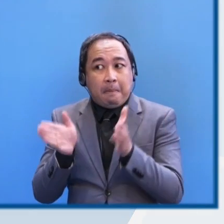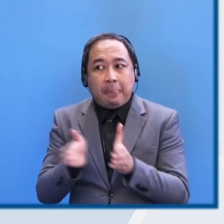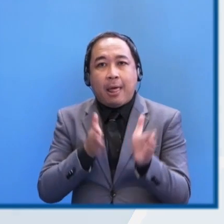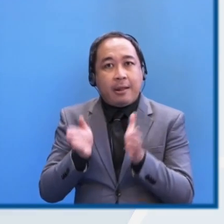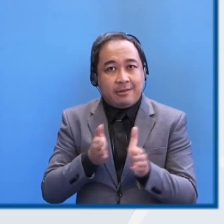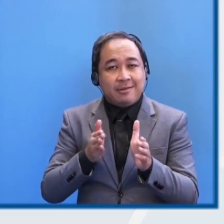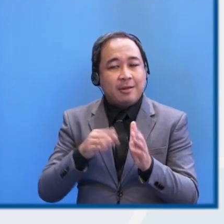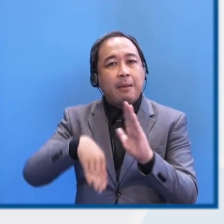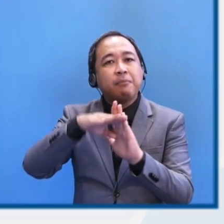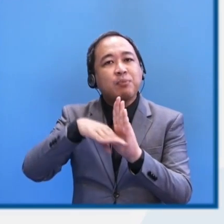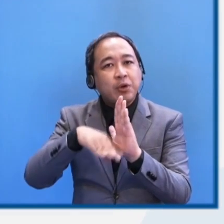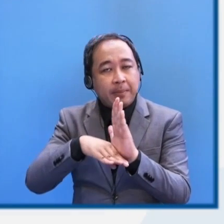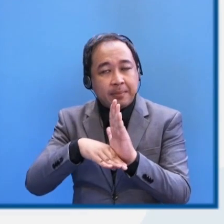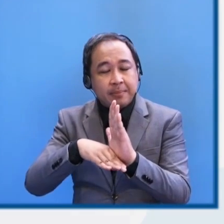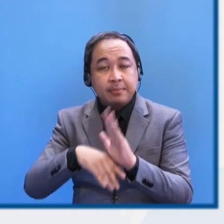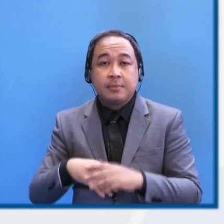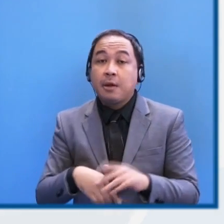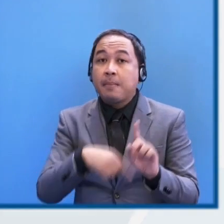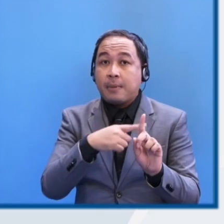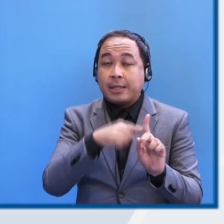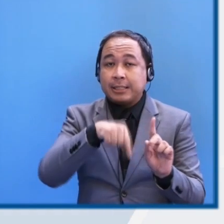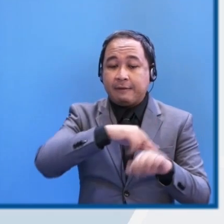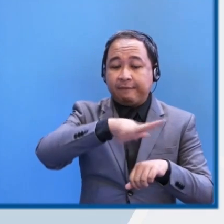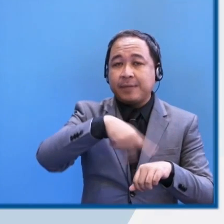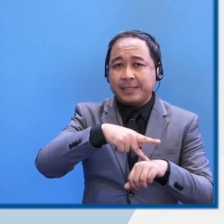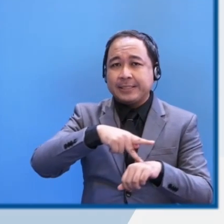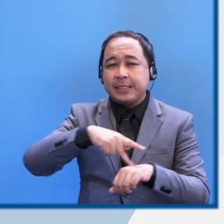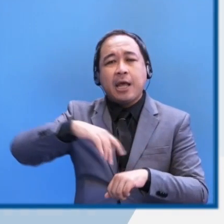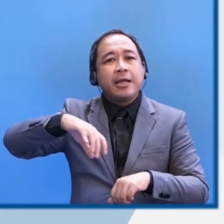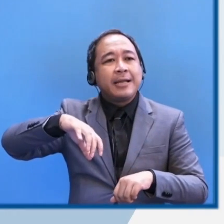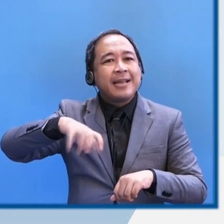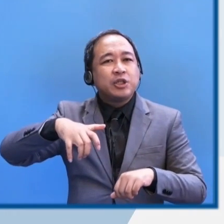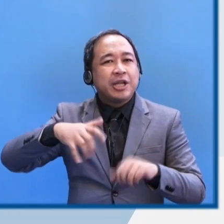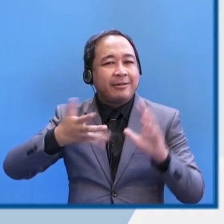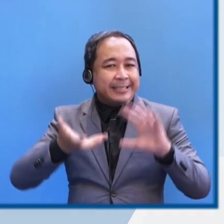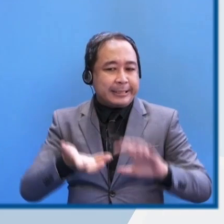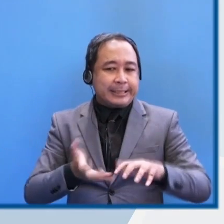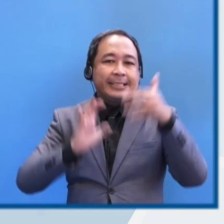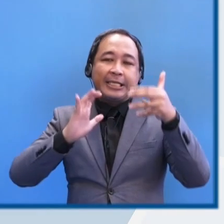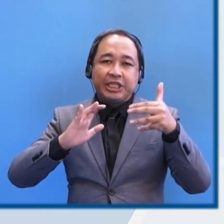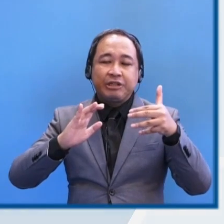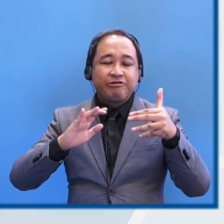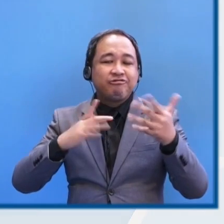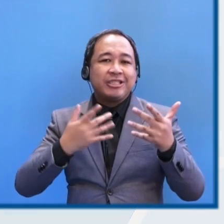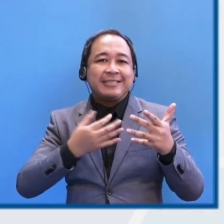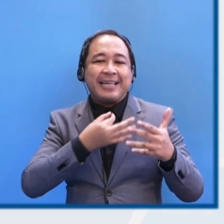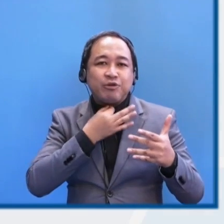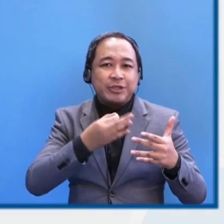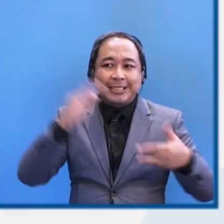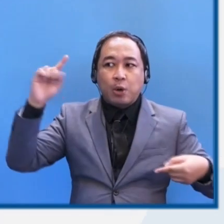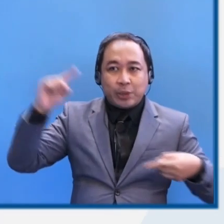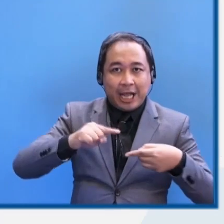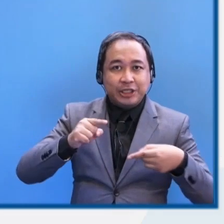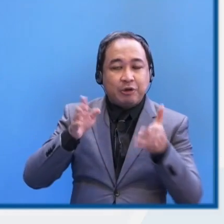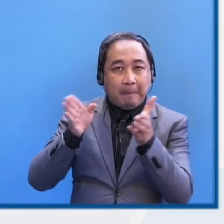as the implementation of the Philippines' National Disaster Risk Reduction and Management Plan. She also leads the conduct